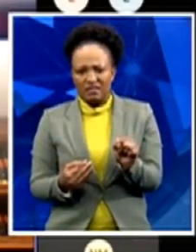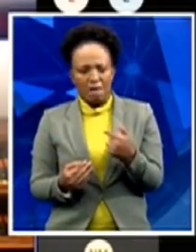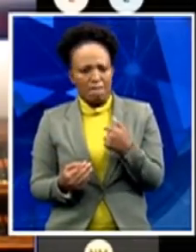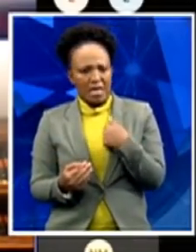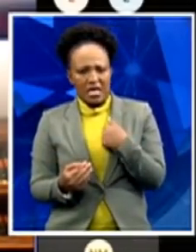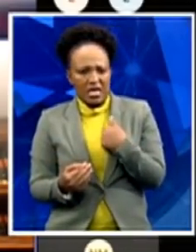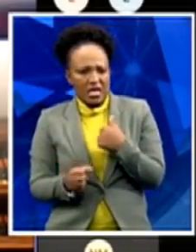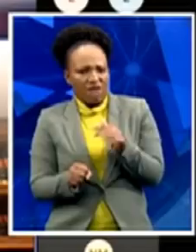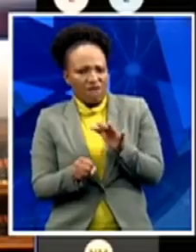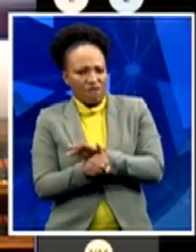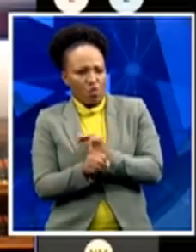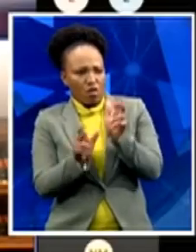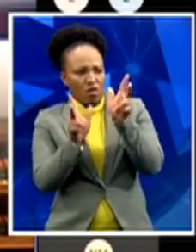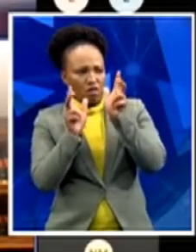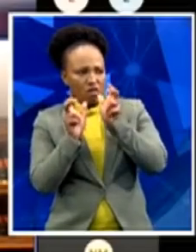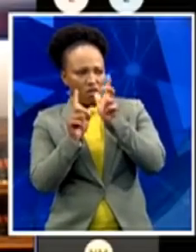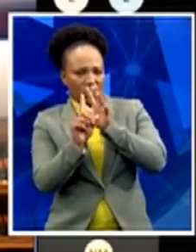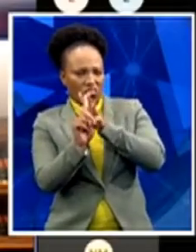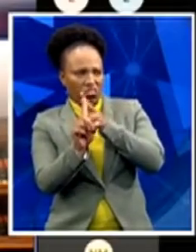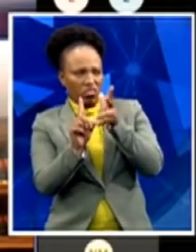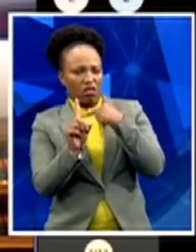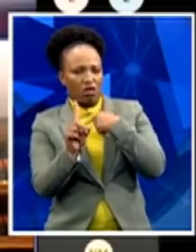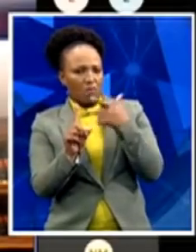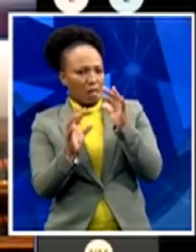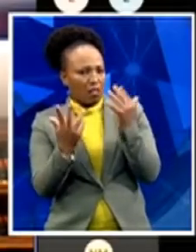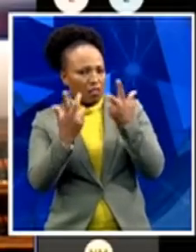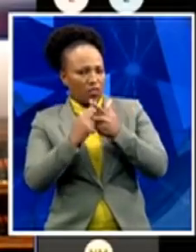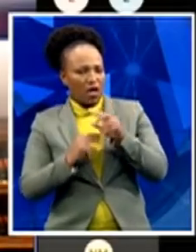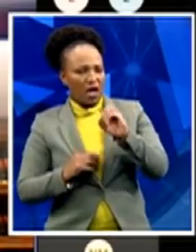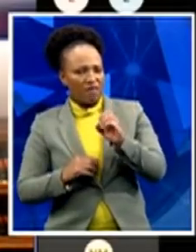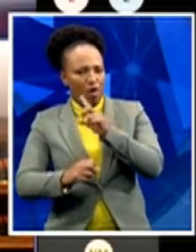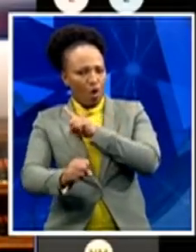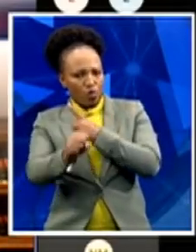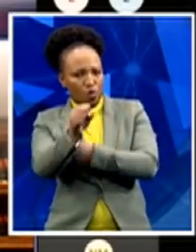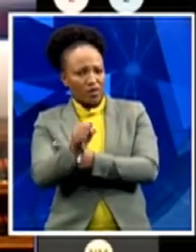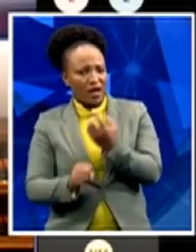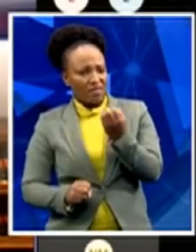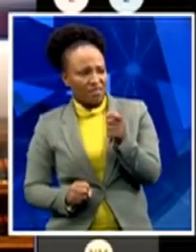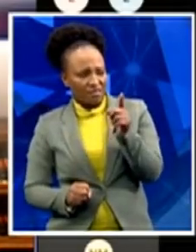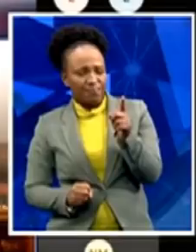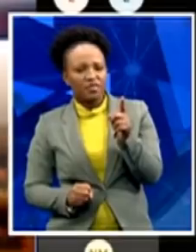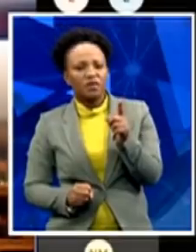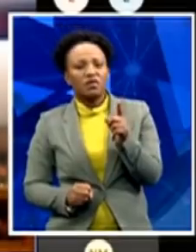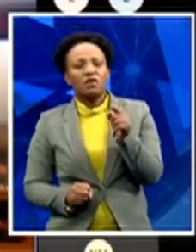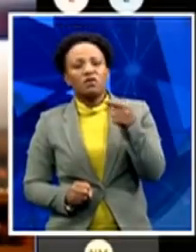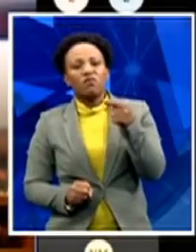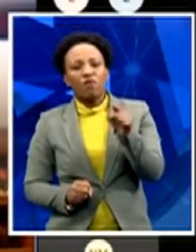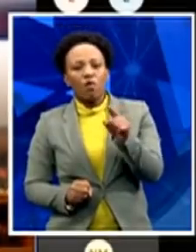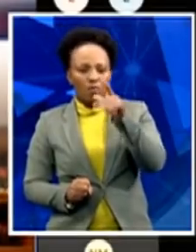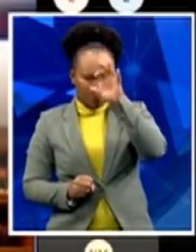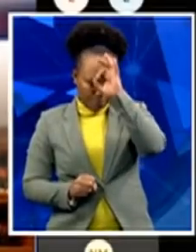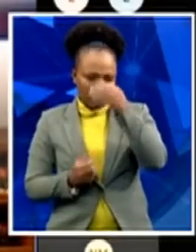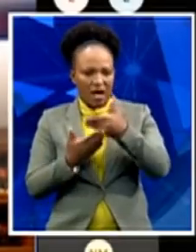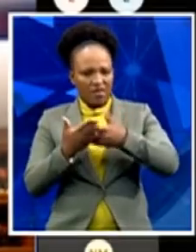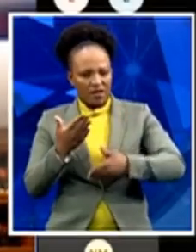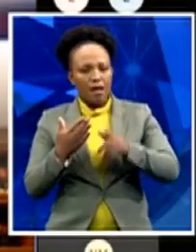applicable and is authority for the proposition that a deponent to an affidavit must state that